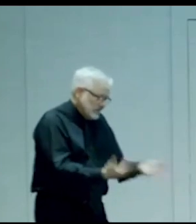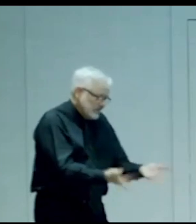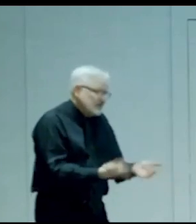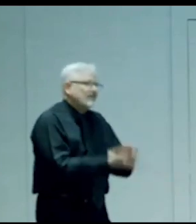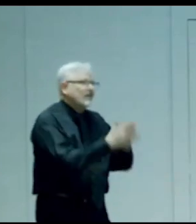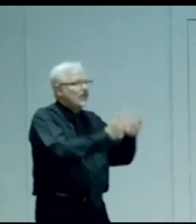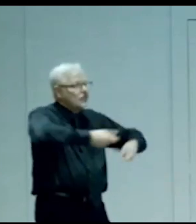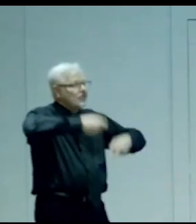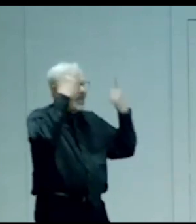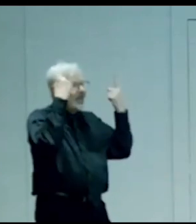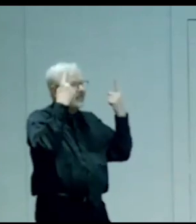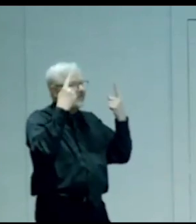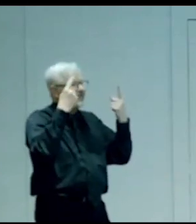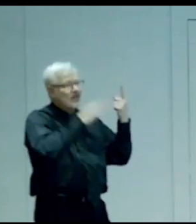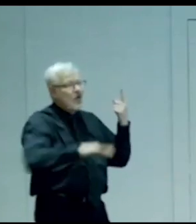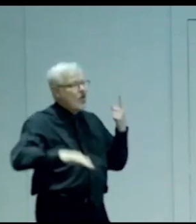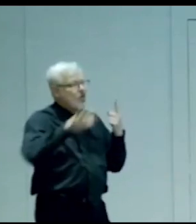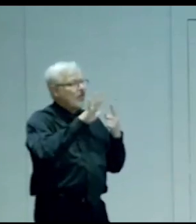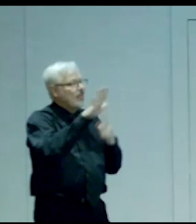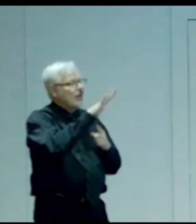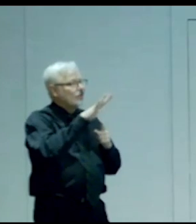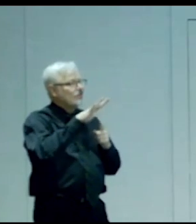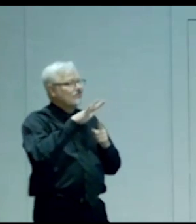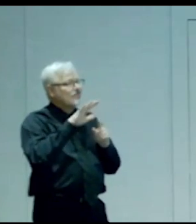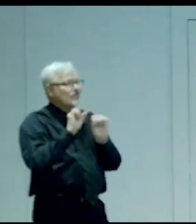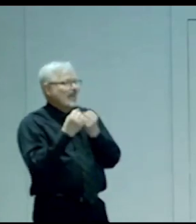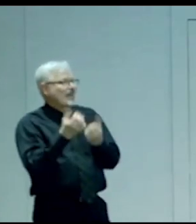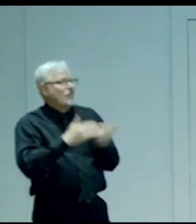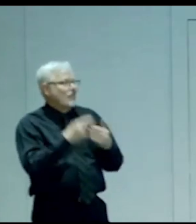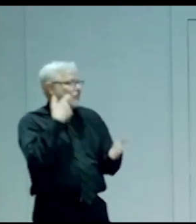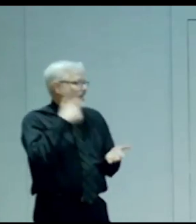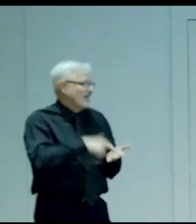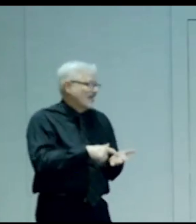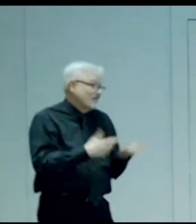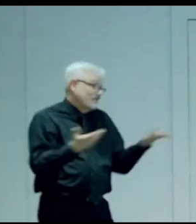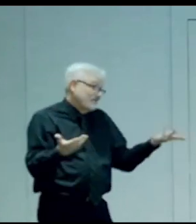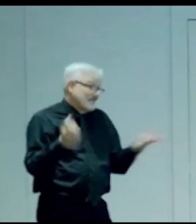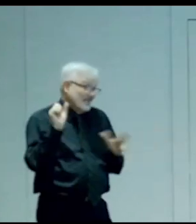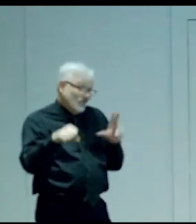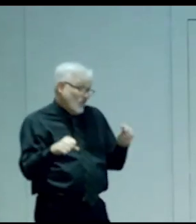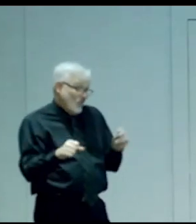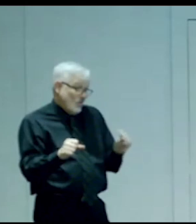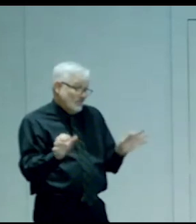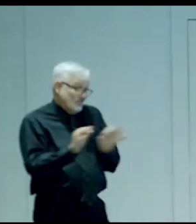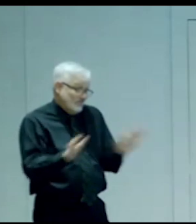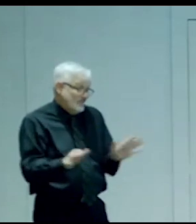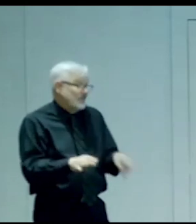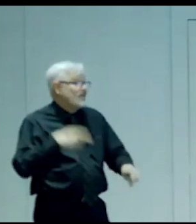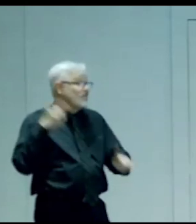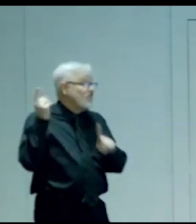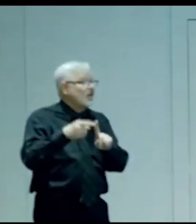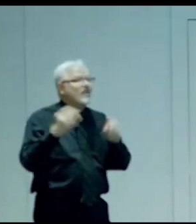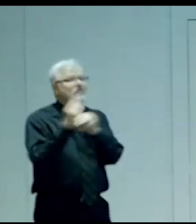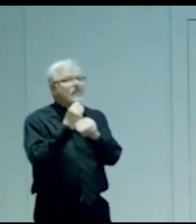to succeed in society. And whether you recognize it or not, the whole area of